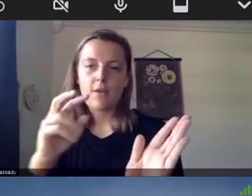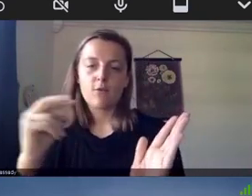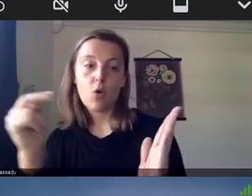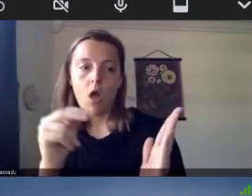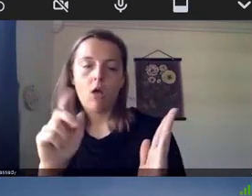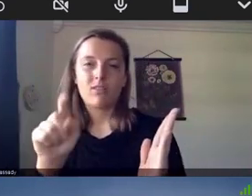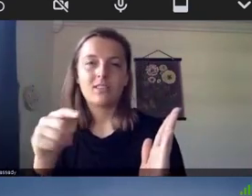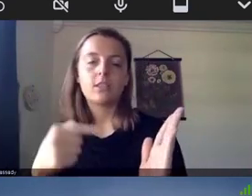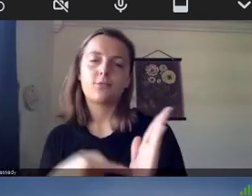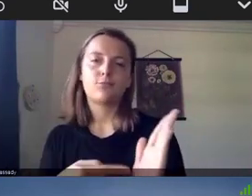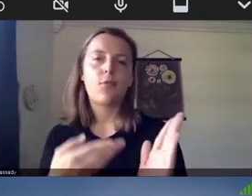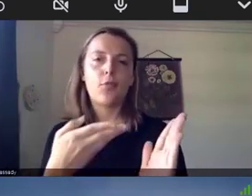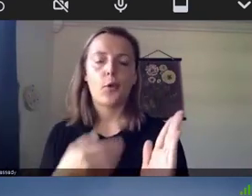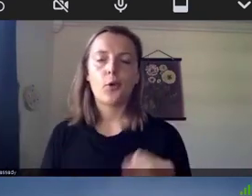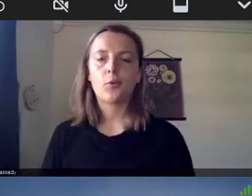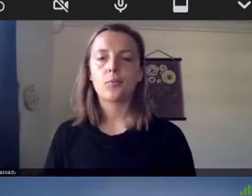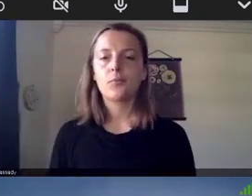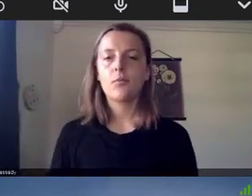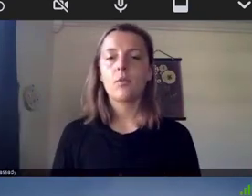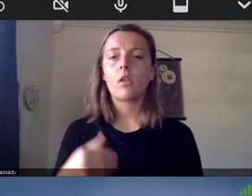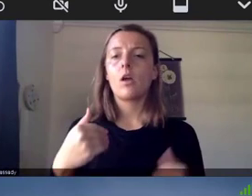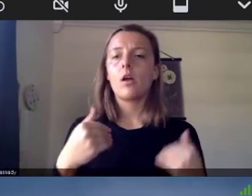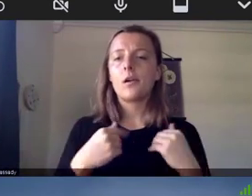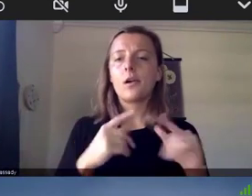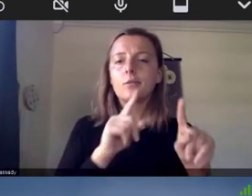We have different types of equations,